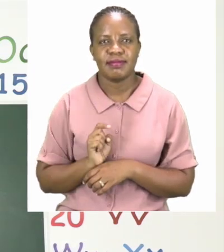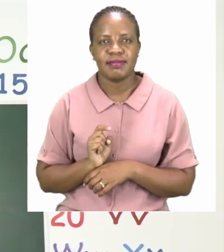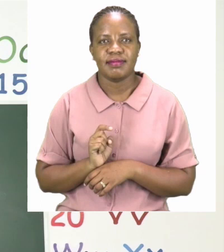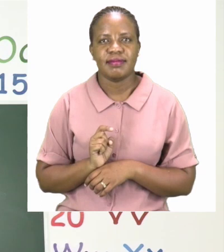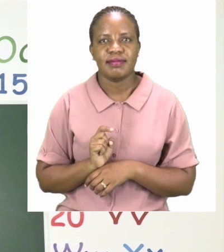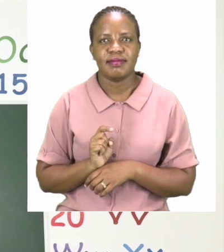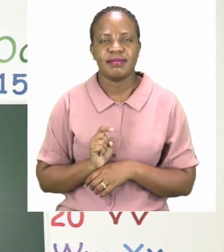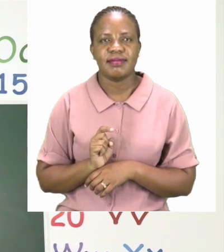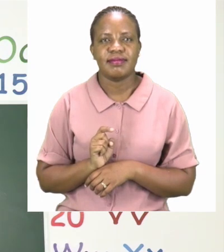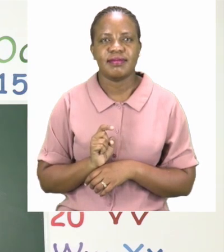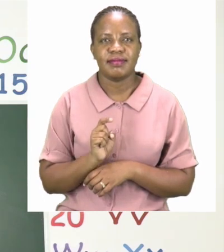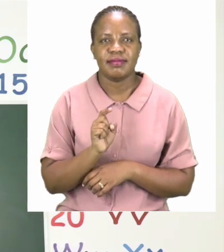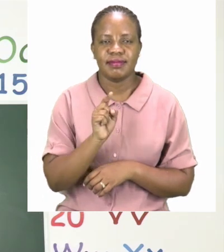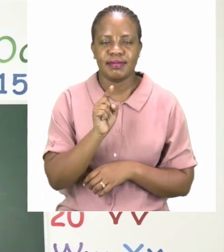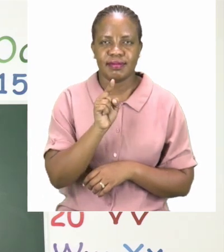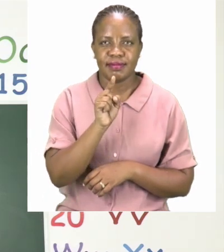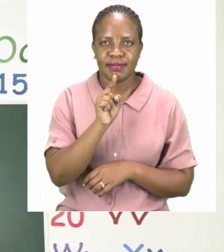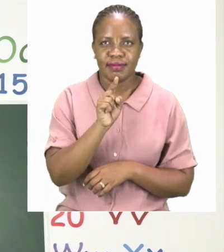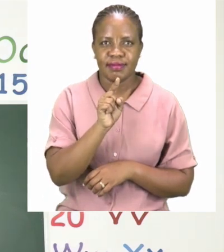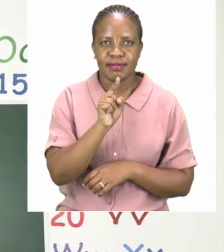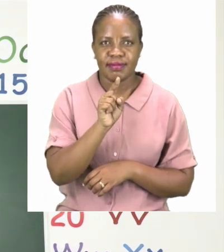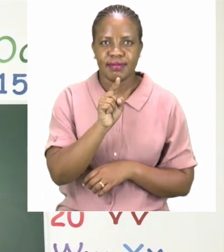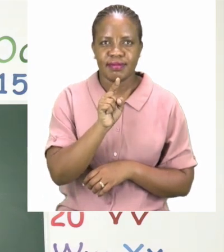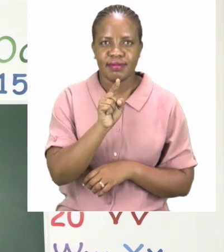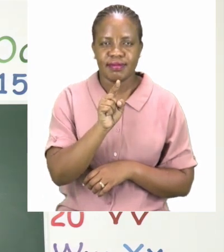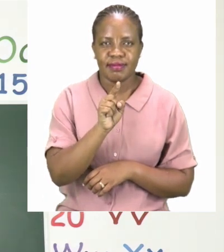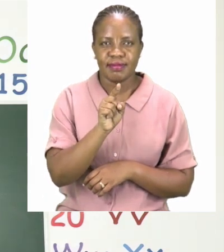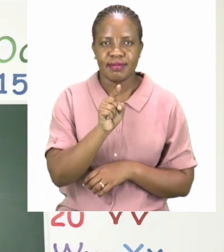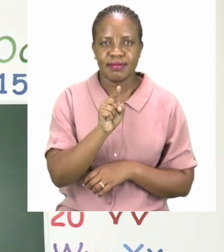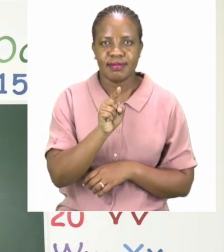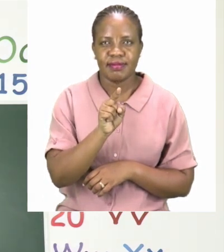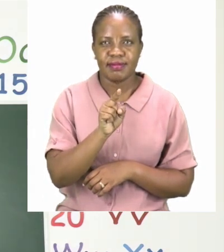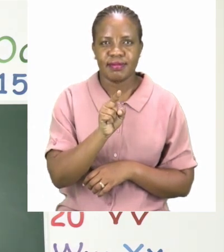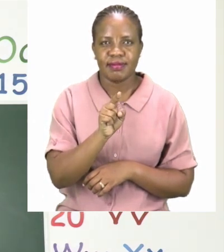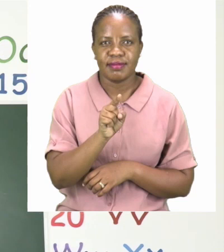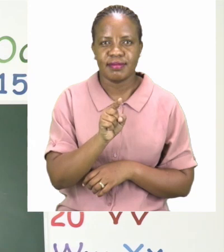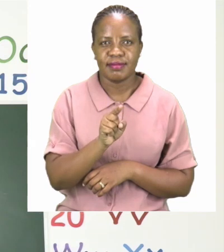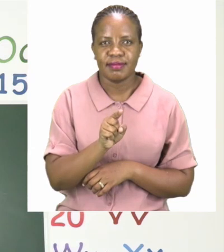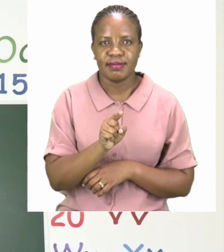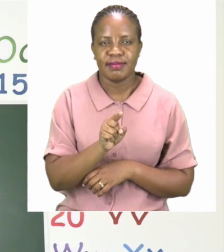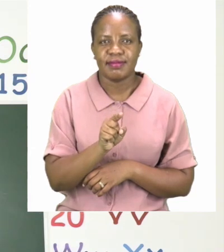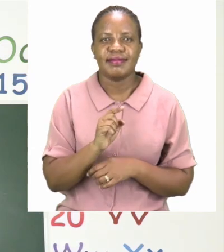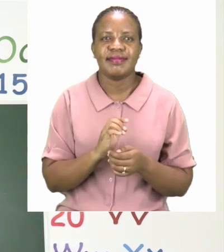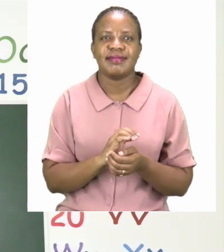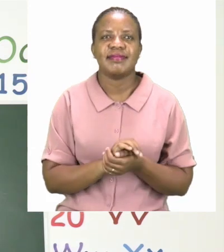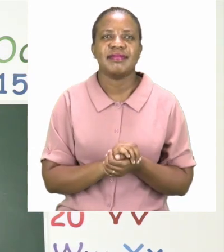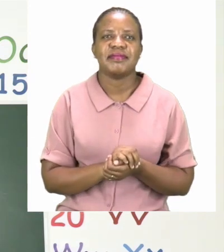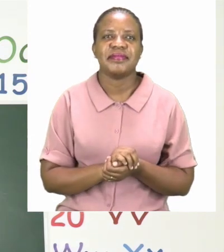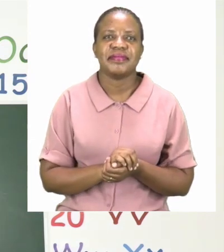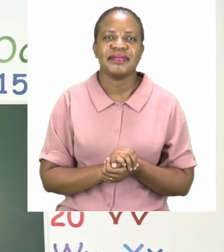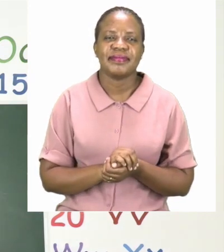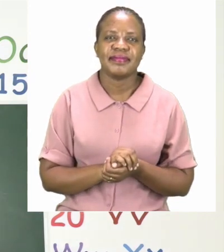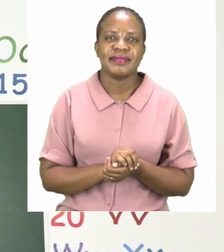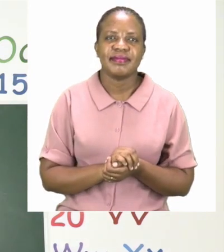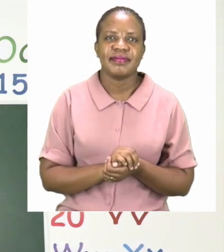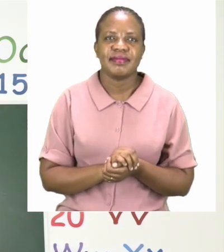my pencil and then I say the number 4. So there